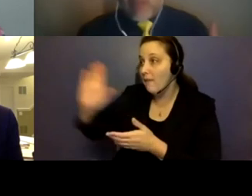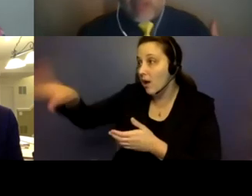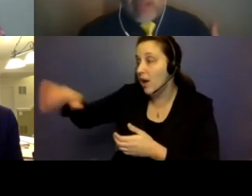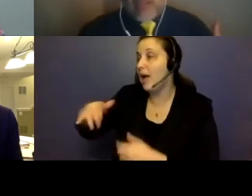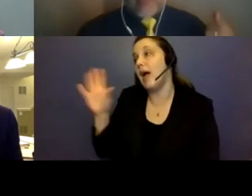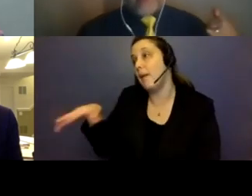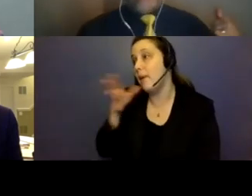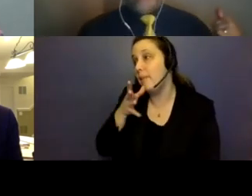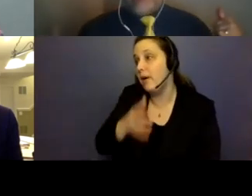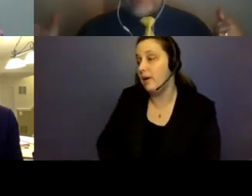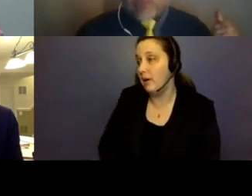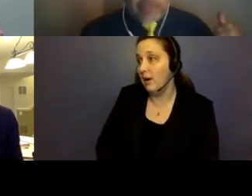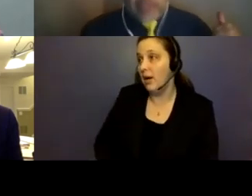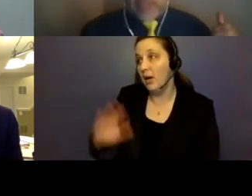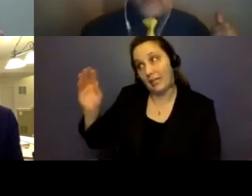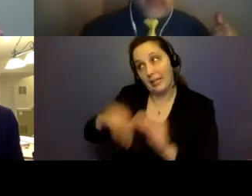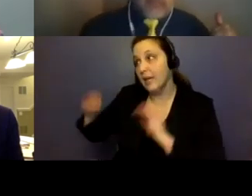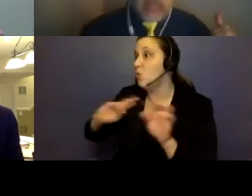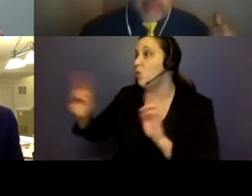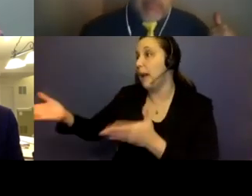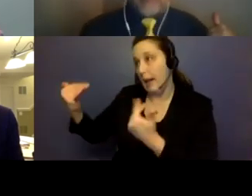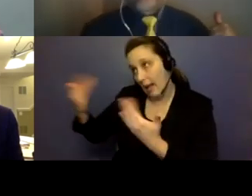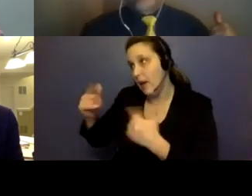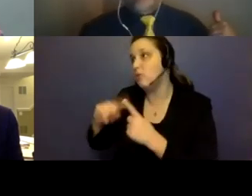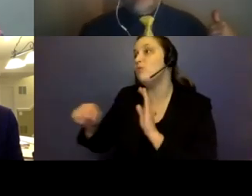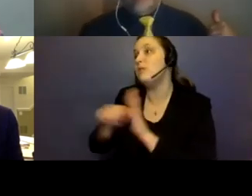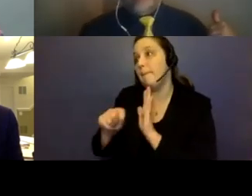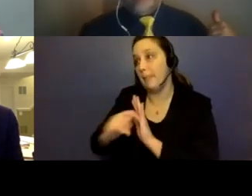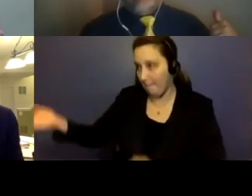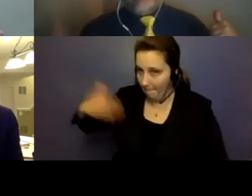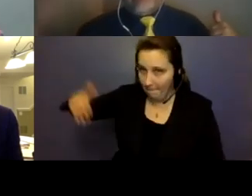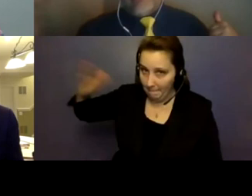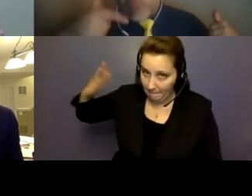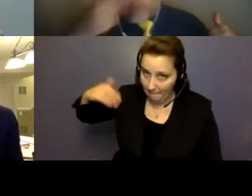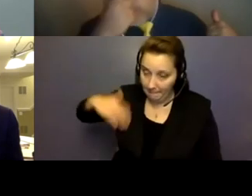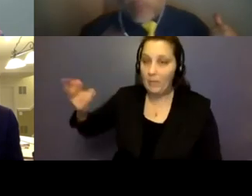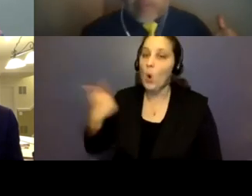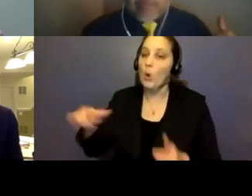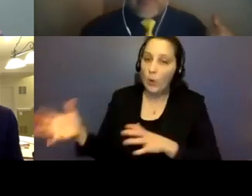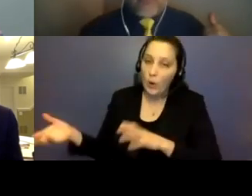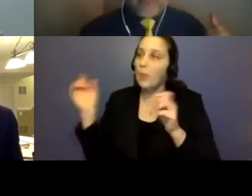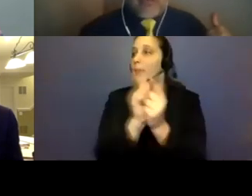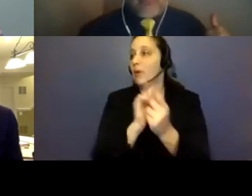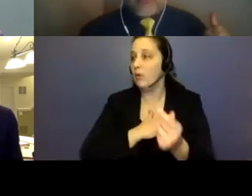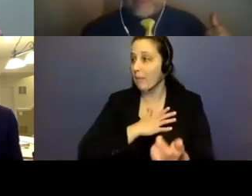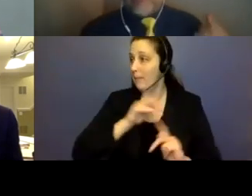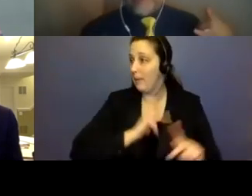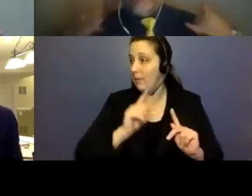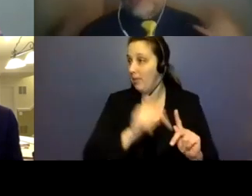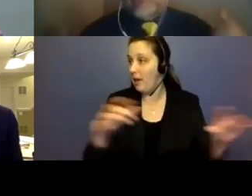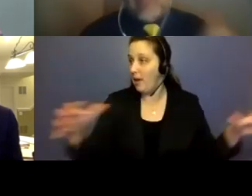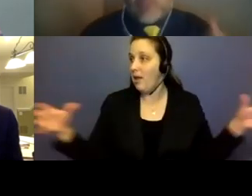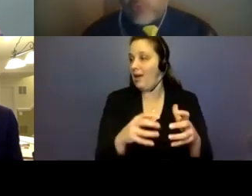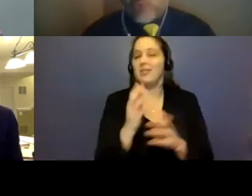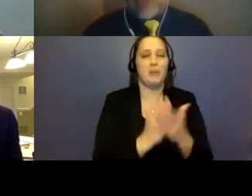mama, get your stuff ready. Come down to Tampa. And because we're going to meet with my people over there. We're going to do